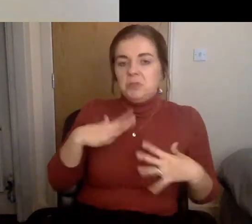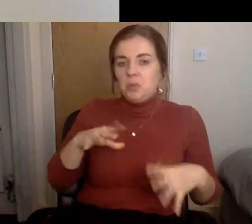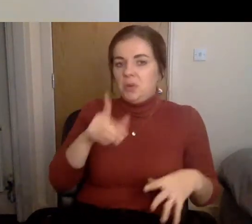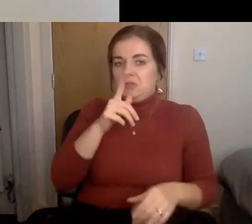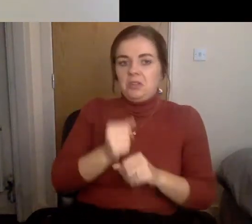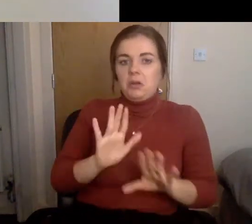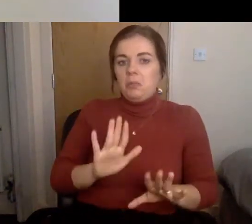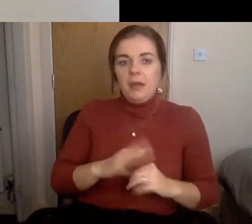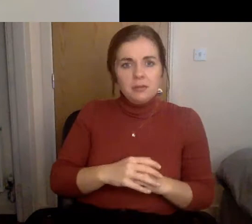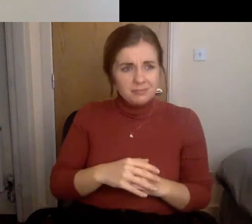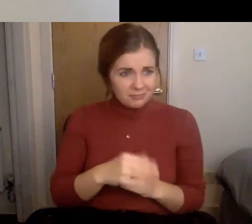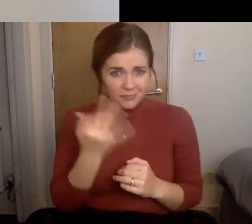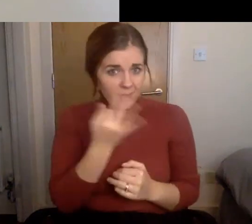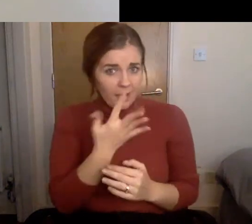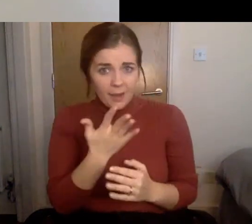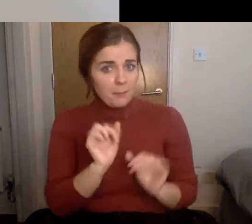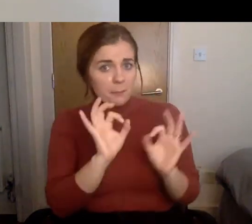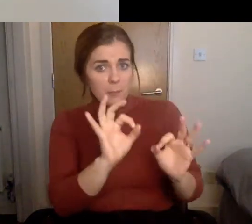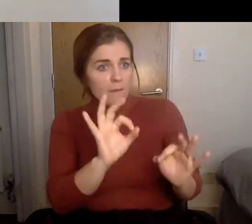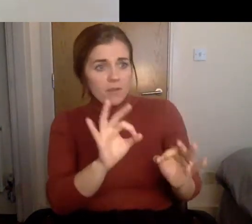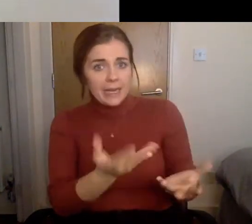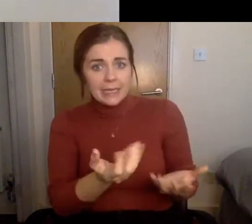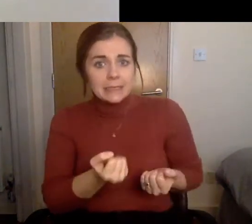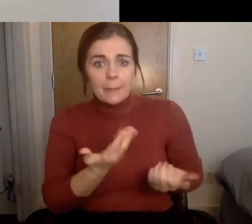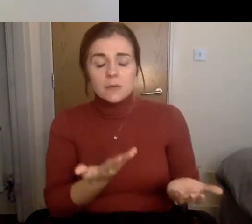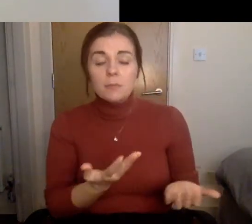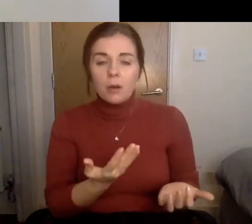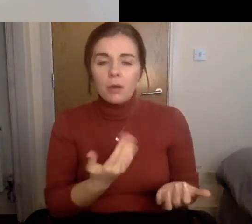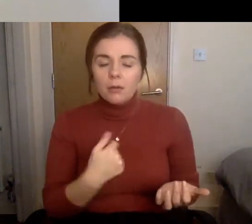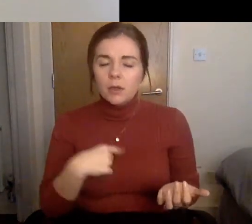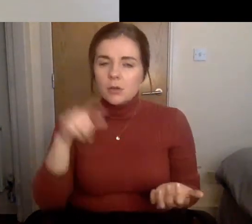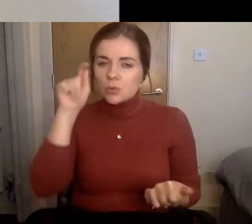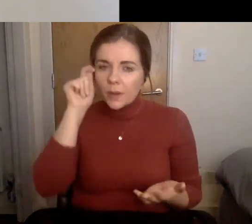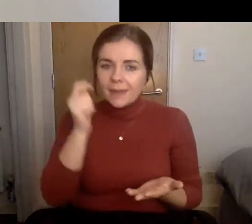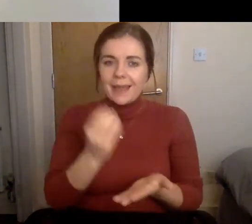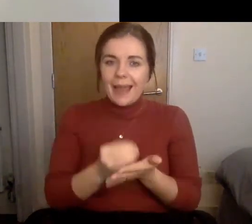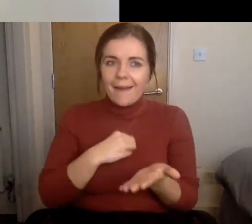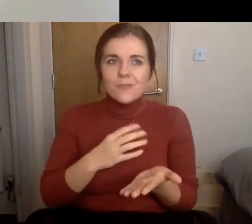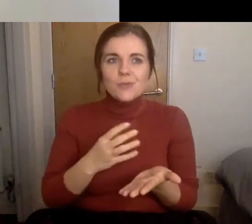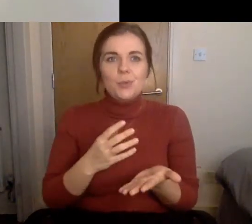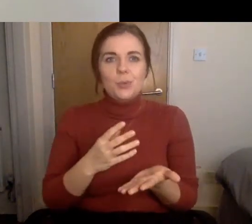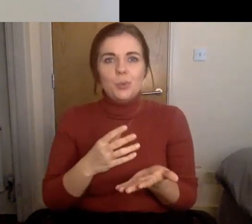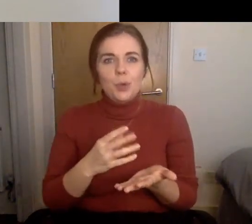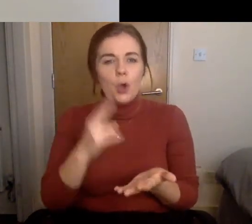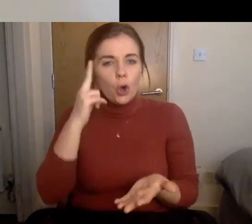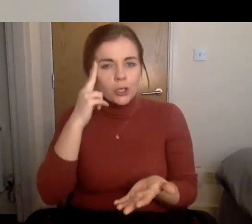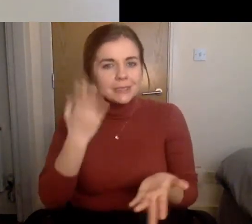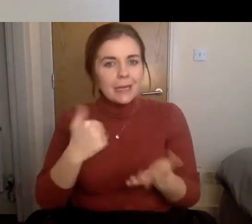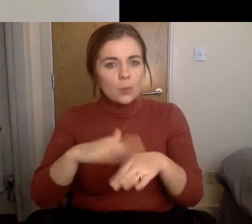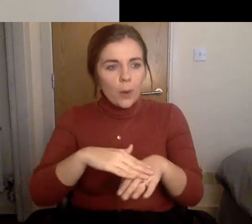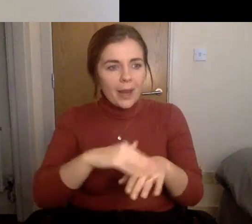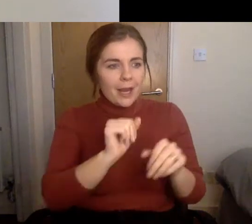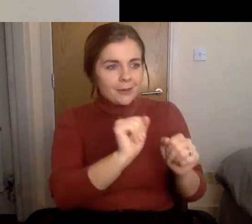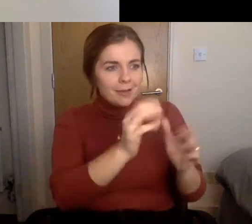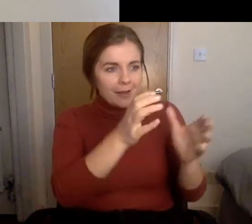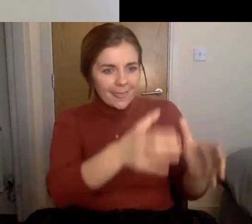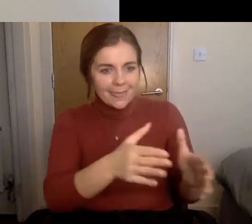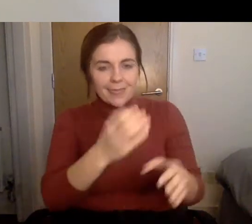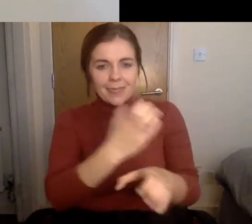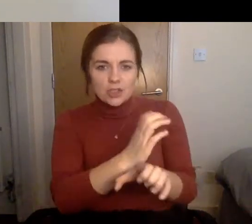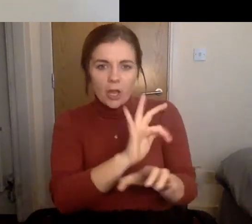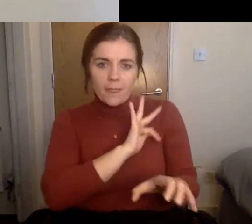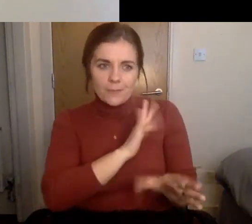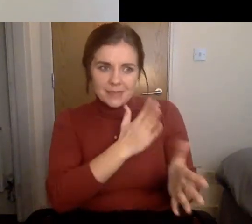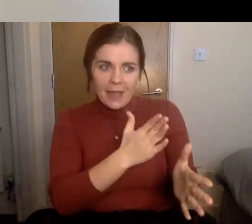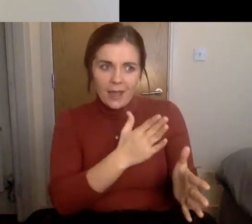acceptable. So I think, yeah, it's about dealing with humans on whatever level they're at. Similarly, like I have Catholic boys who don't